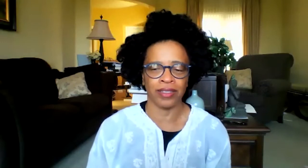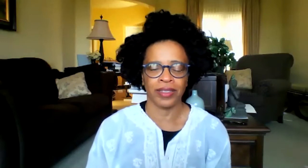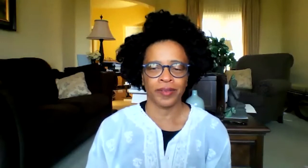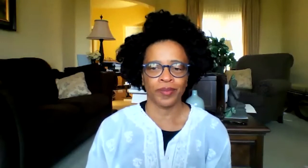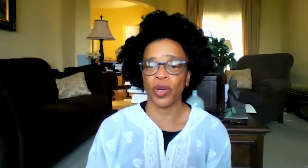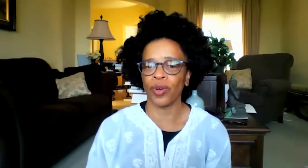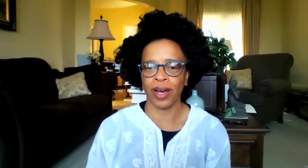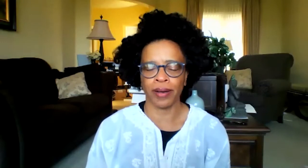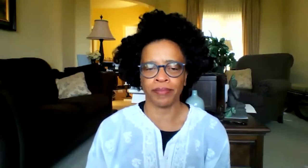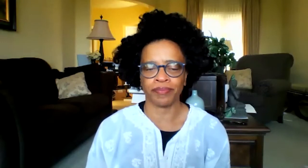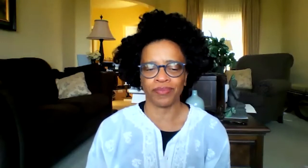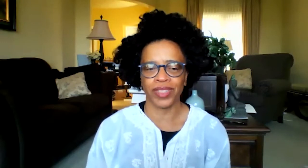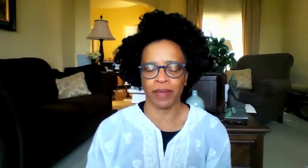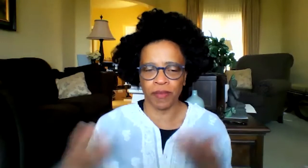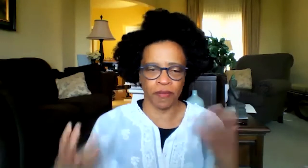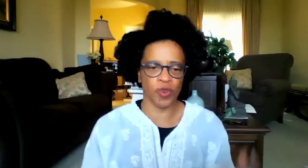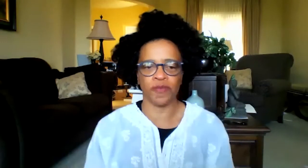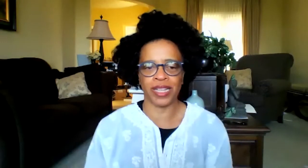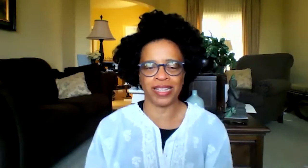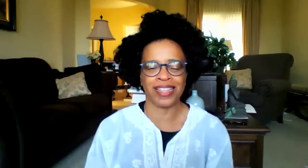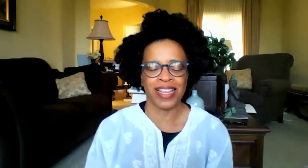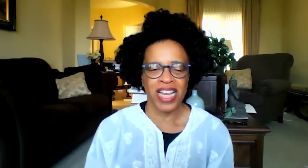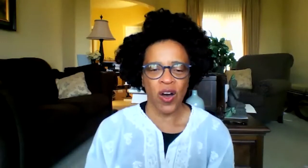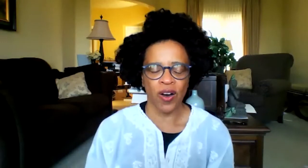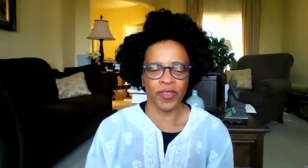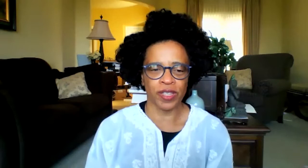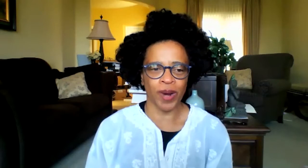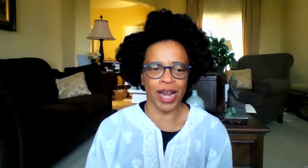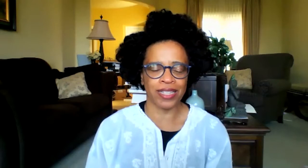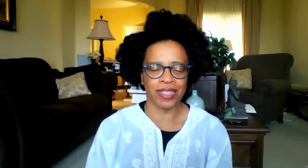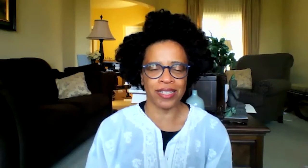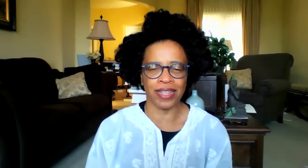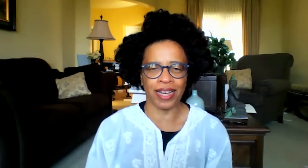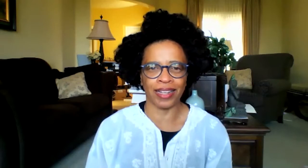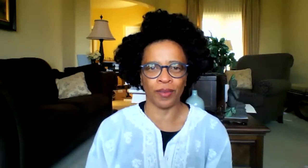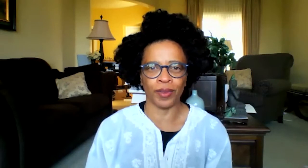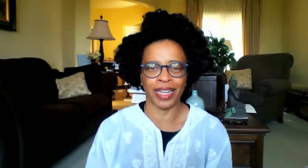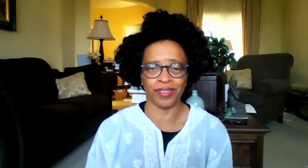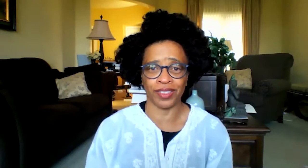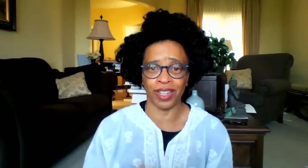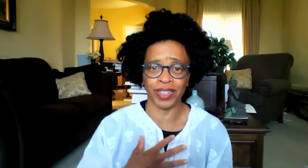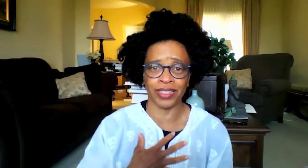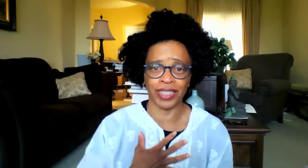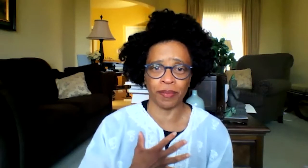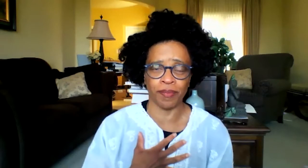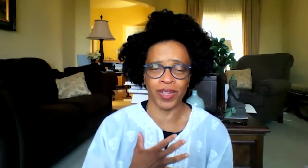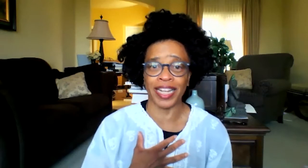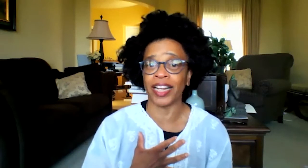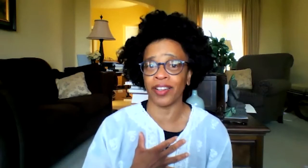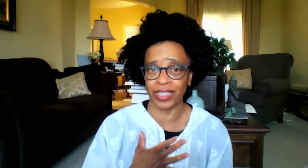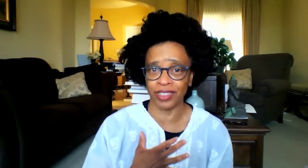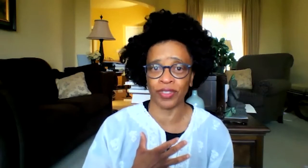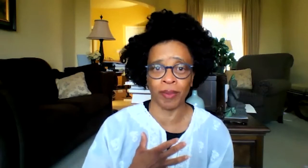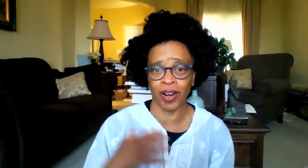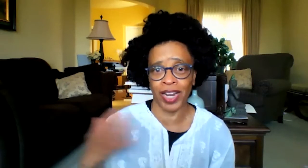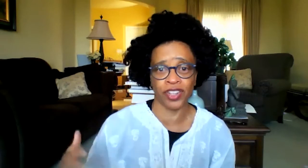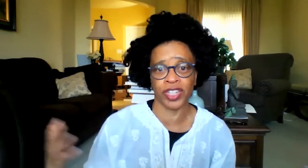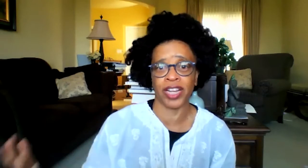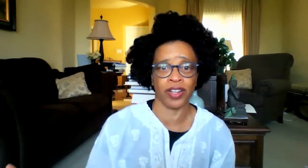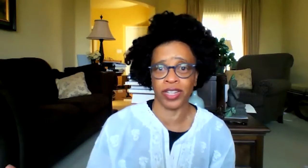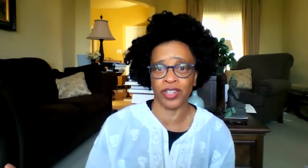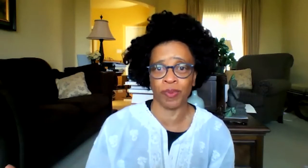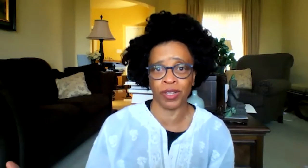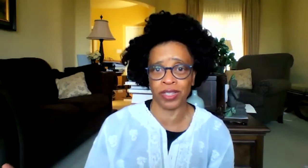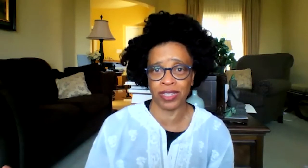and yoga types of movements. These practices that we have lovingly inherited from our